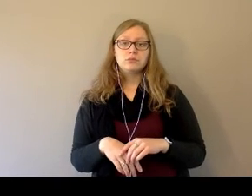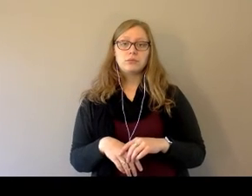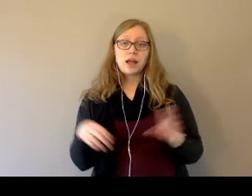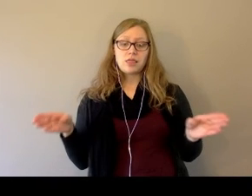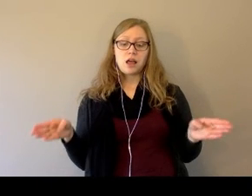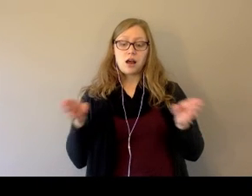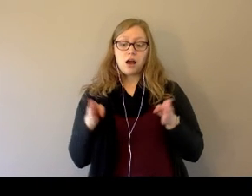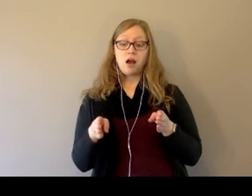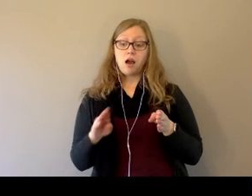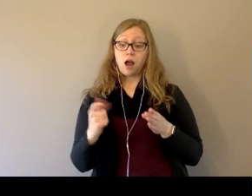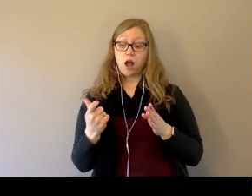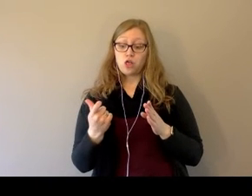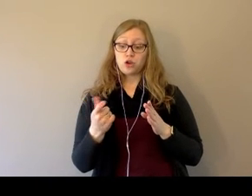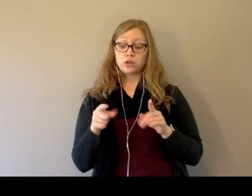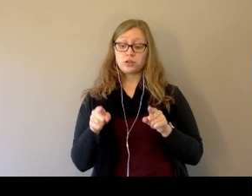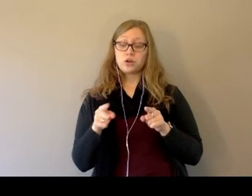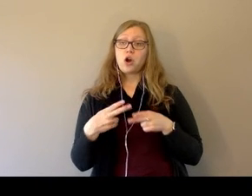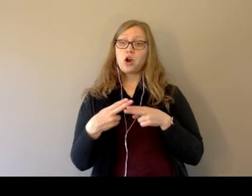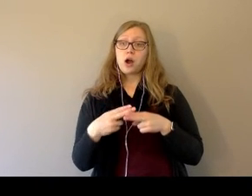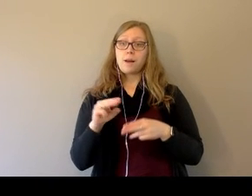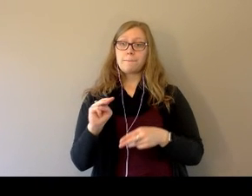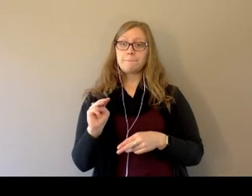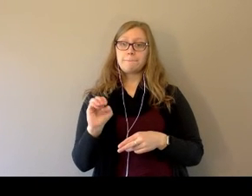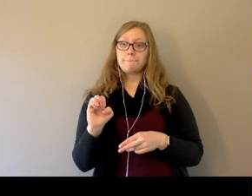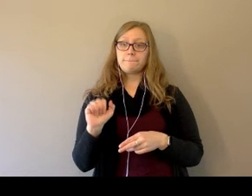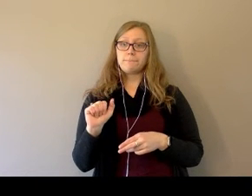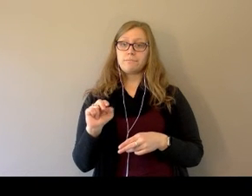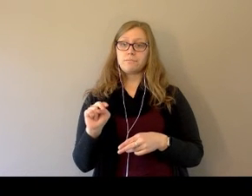so these are the means,